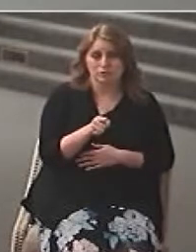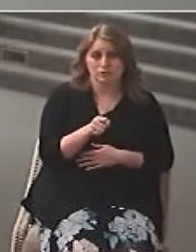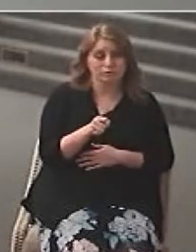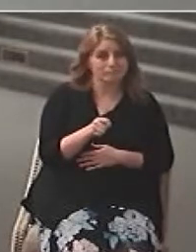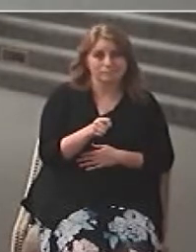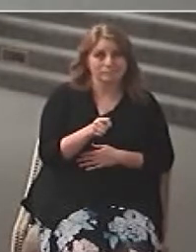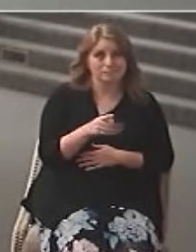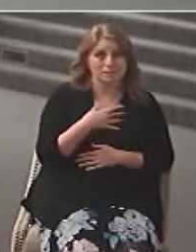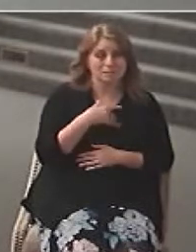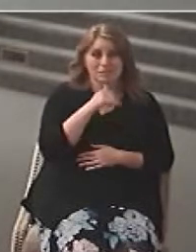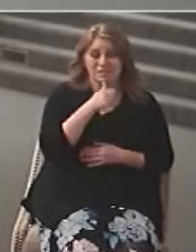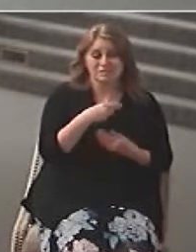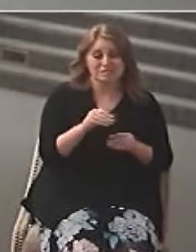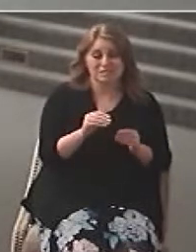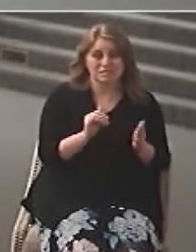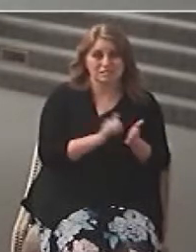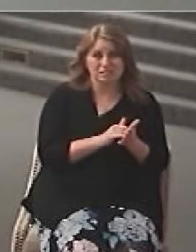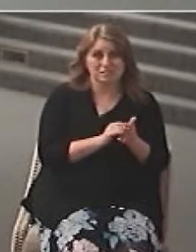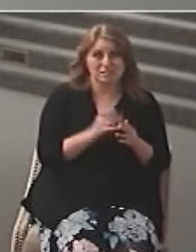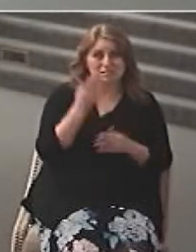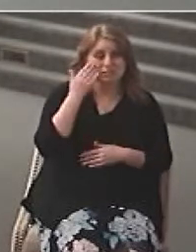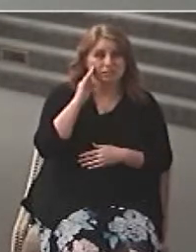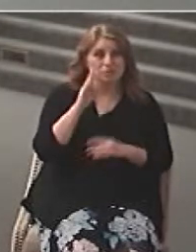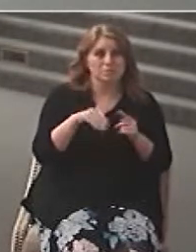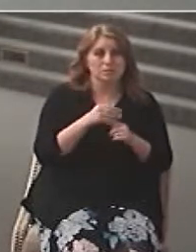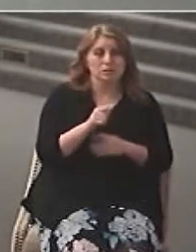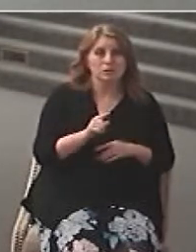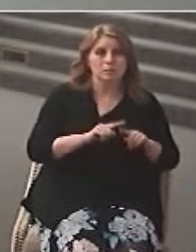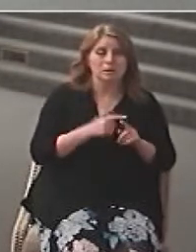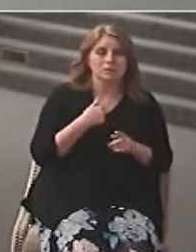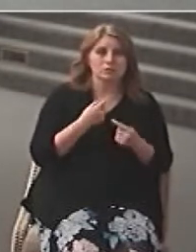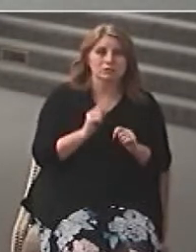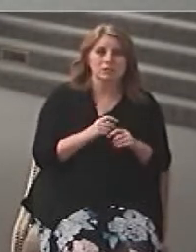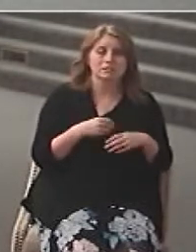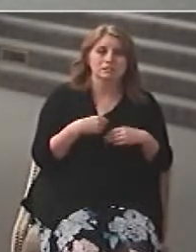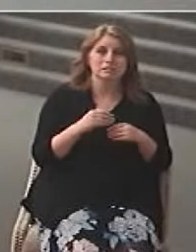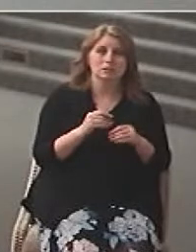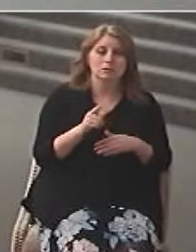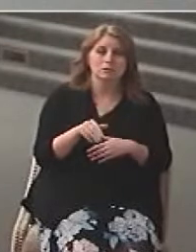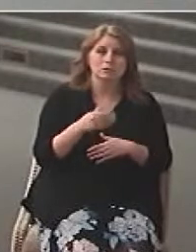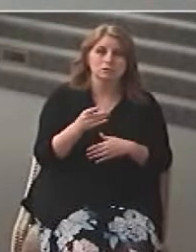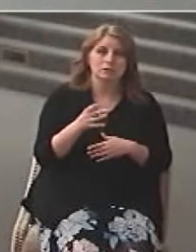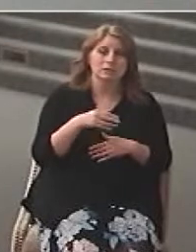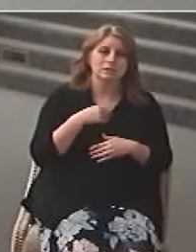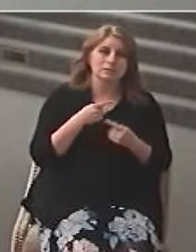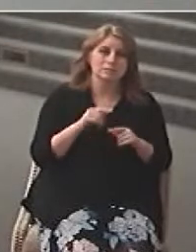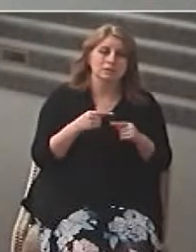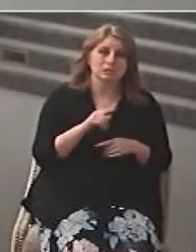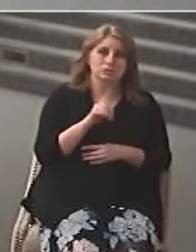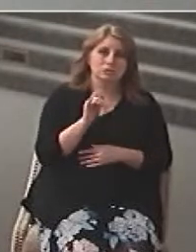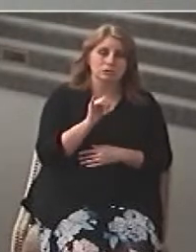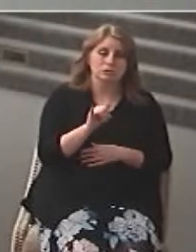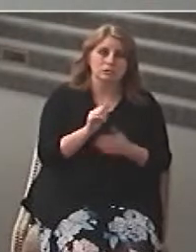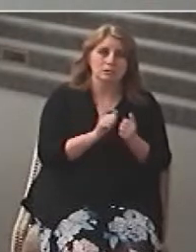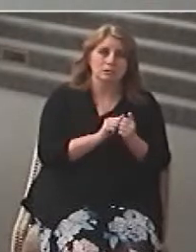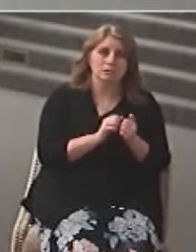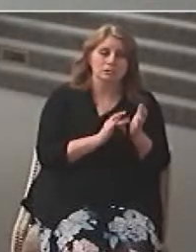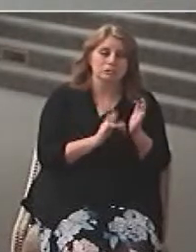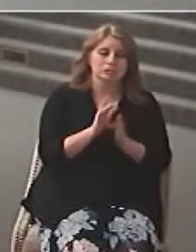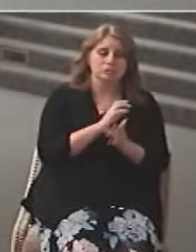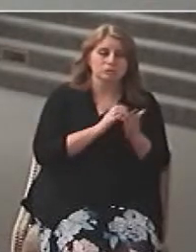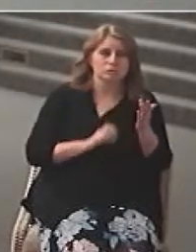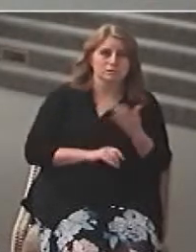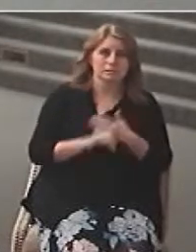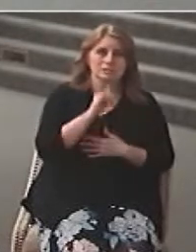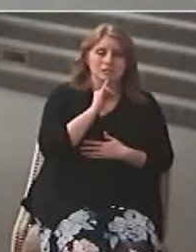I'm not selling that. I don't know about you. But I'm trying to sell the one that you get to spend eternity with, and that's Jesus Christ. Jesus Christ